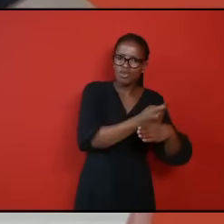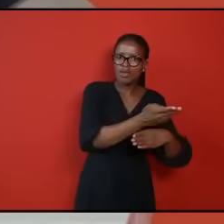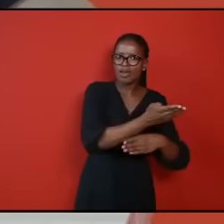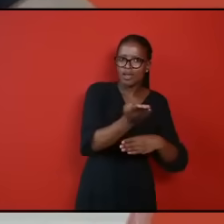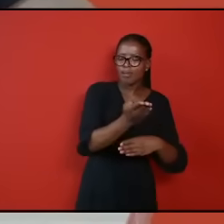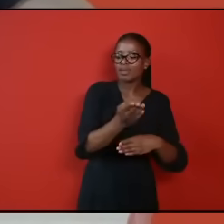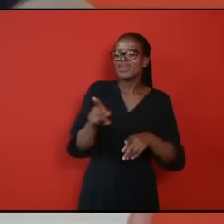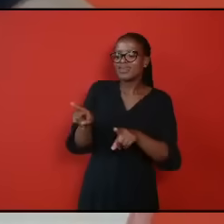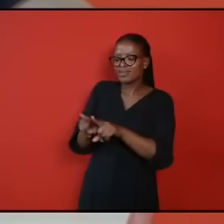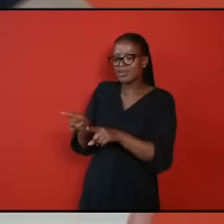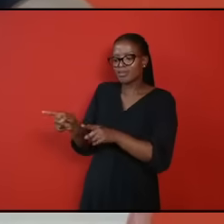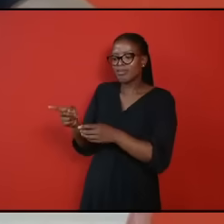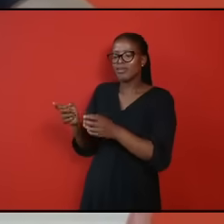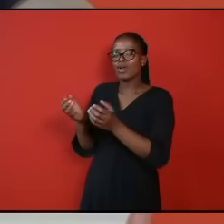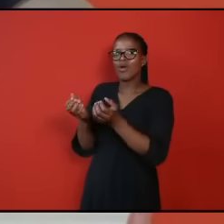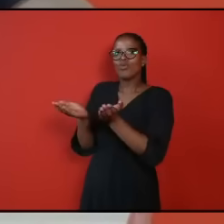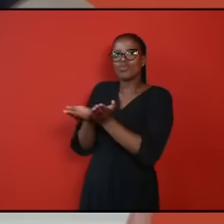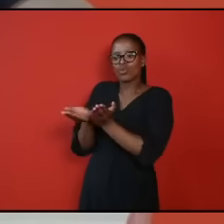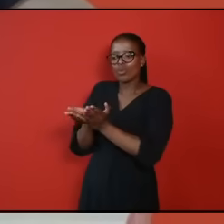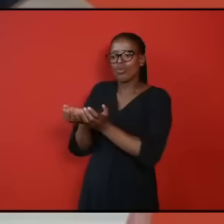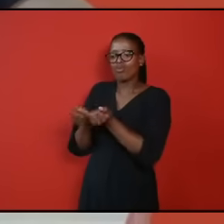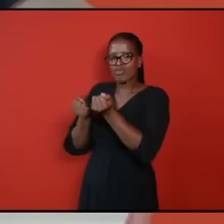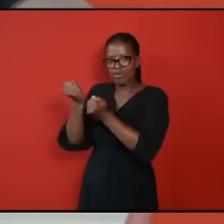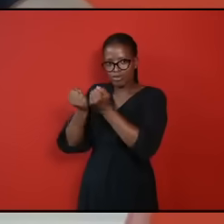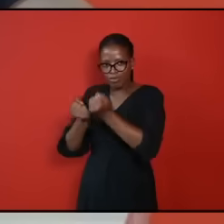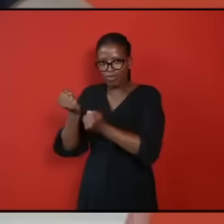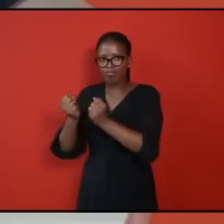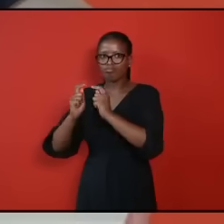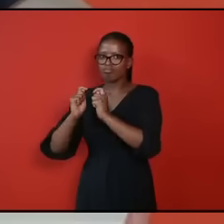Because there,